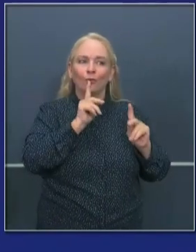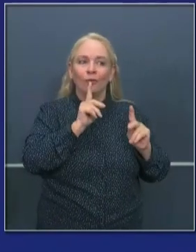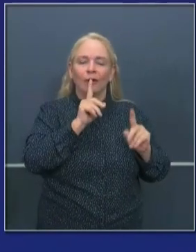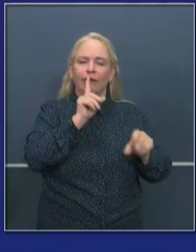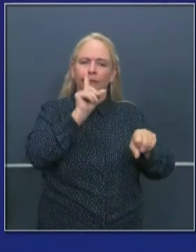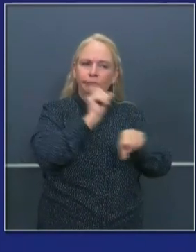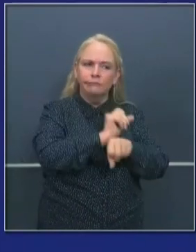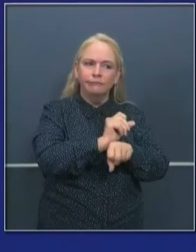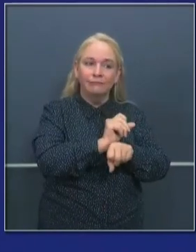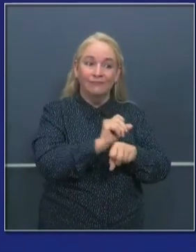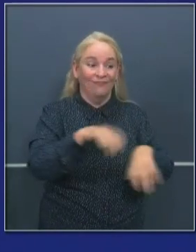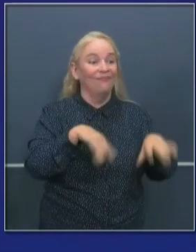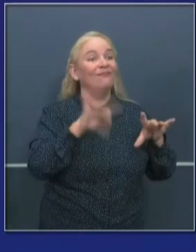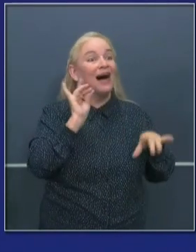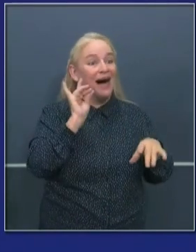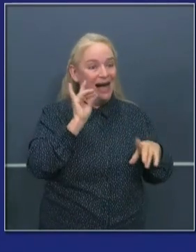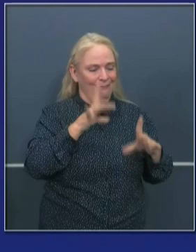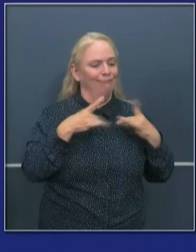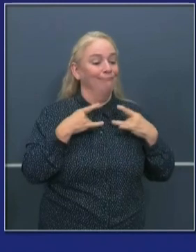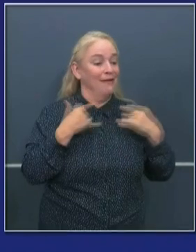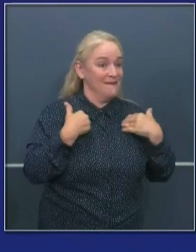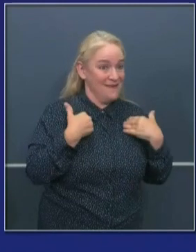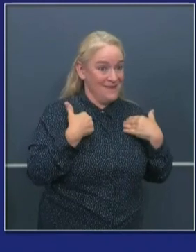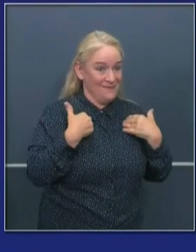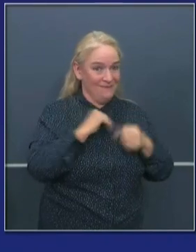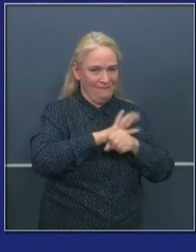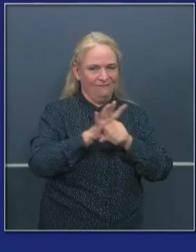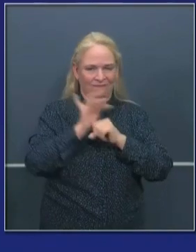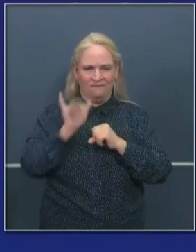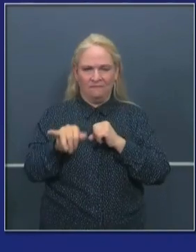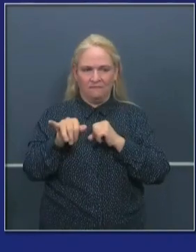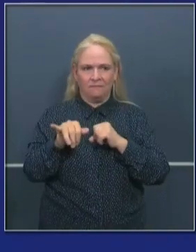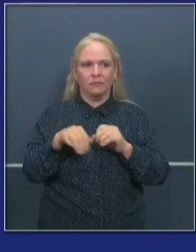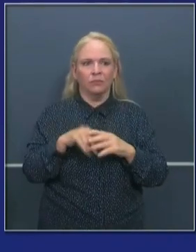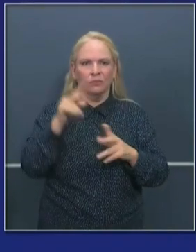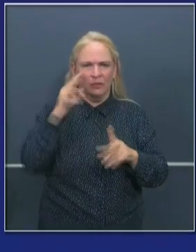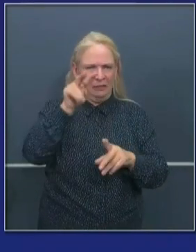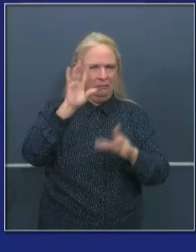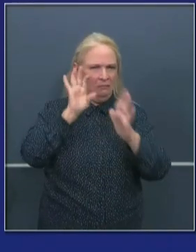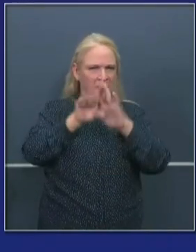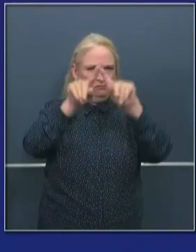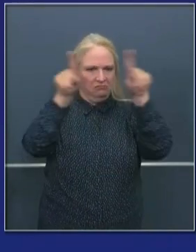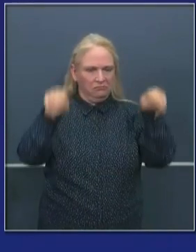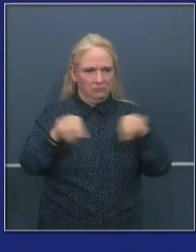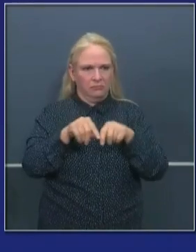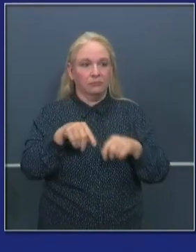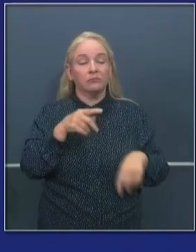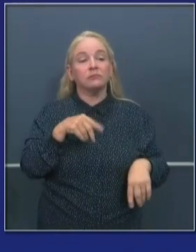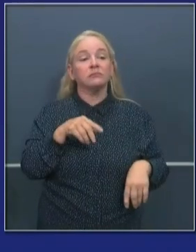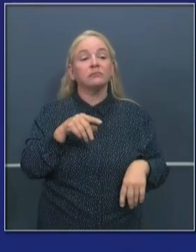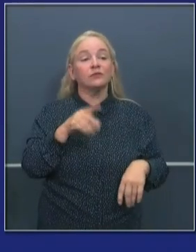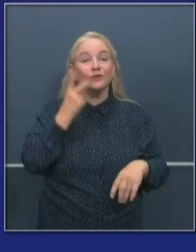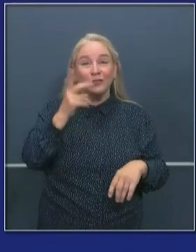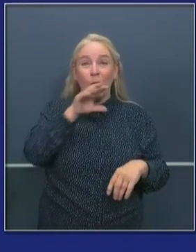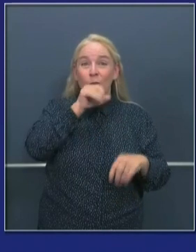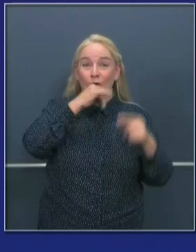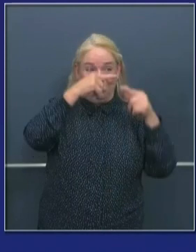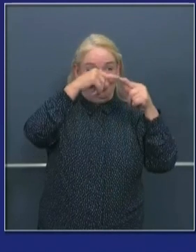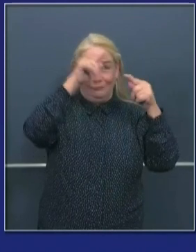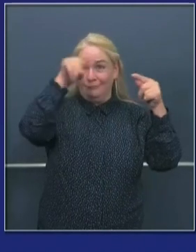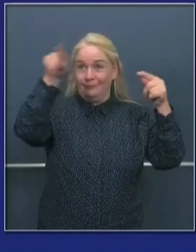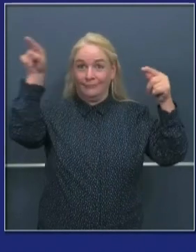protect your family, your friends, and the broader community. But the slide you see represented here, that increase in that orange line represents